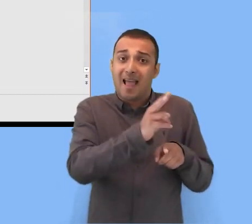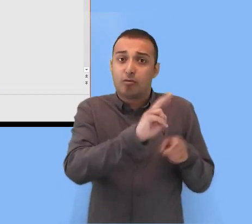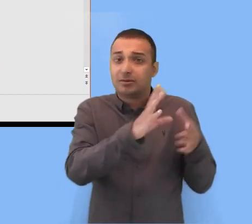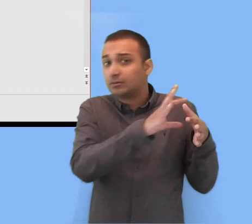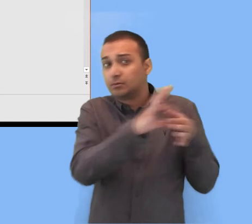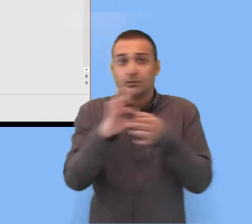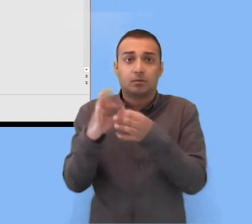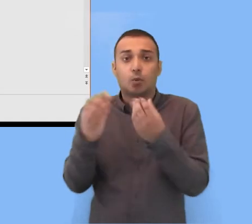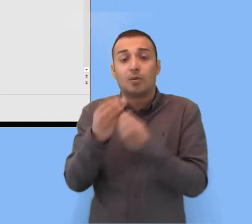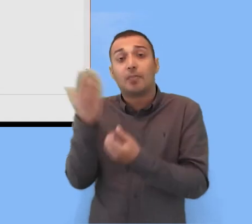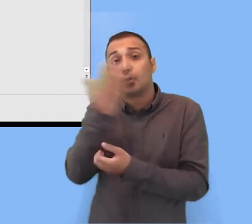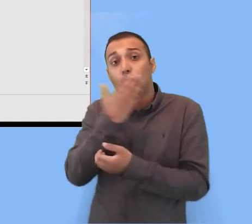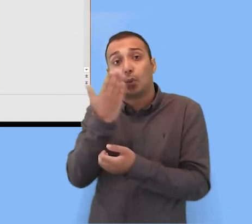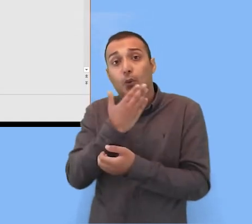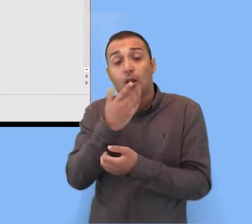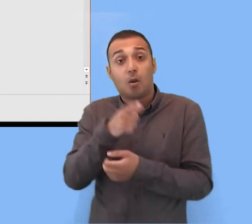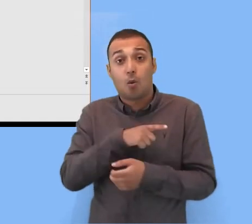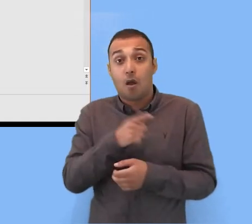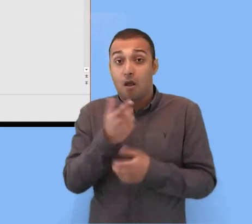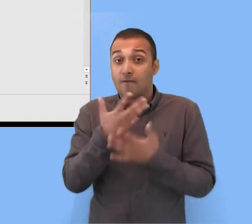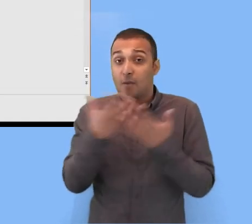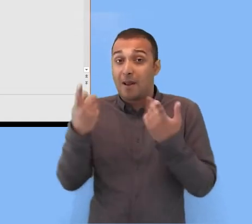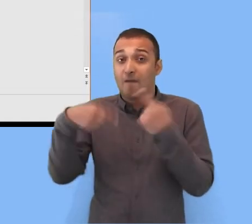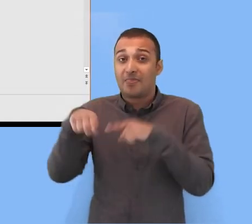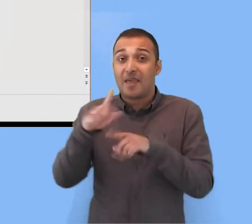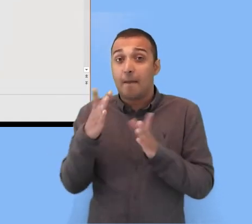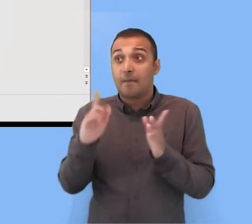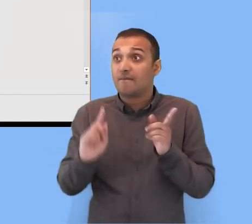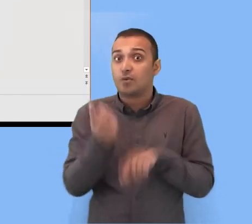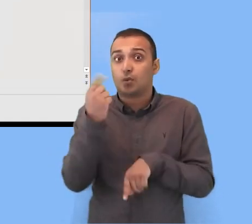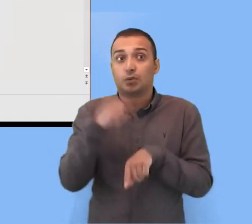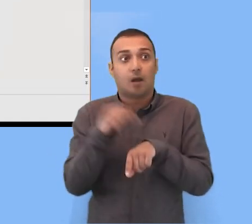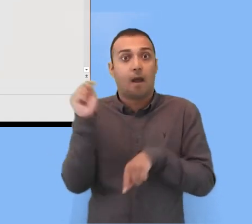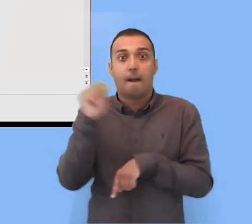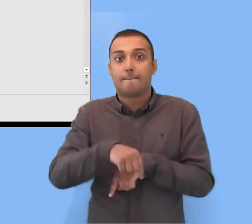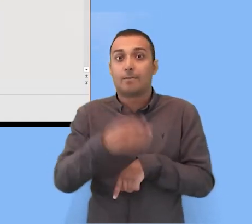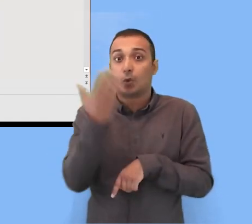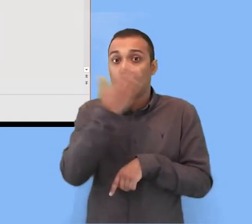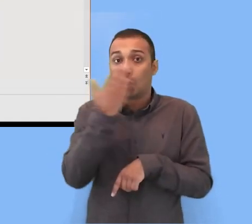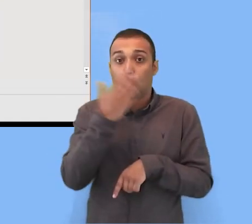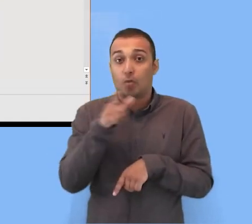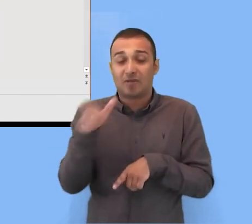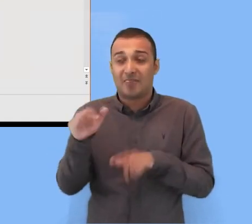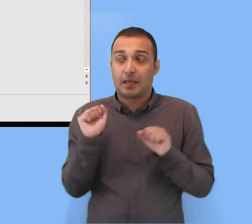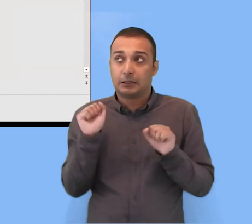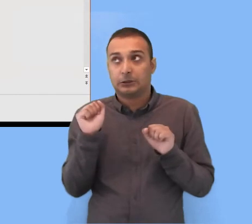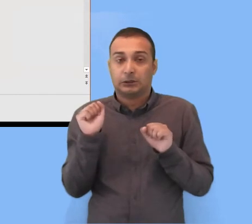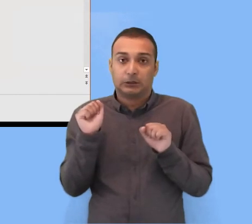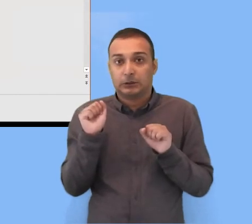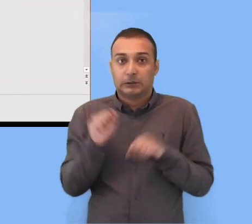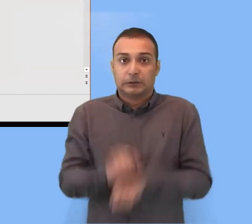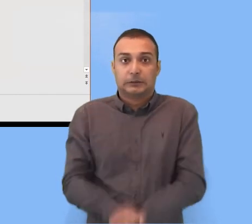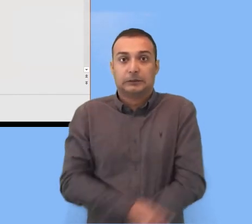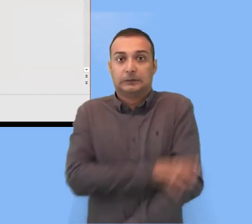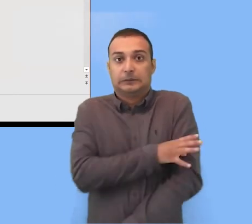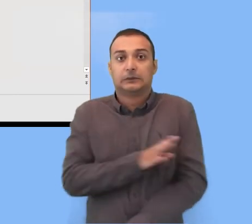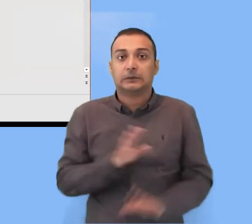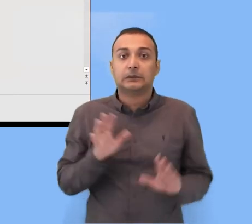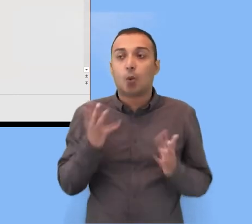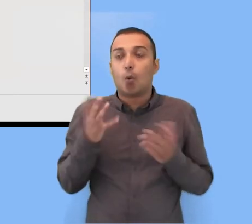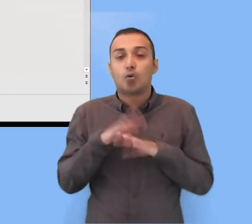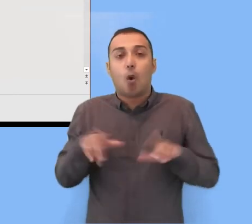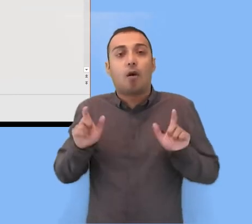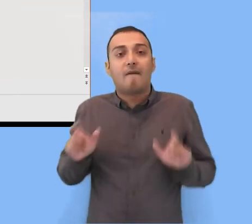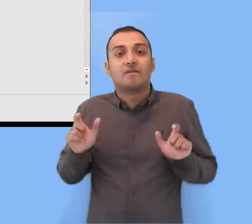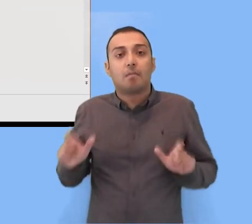school setting, often not really keen, but had to sort of be encouraged in. And then after 6 weeks of coming